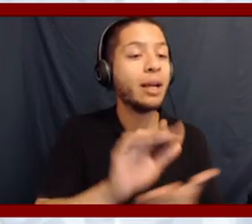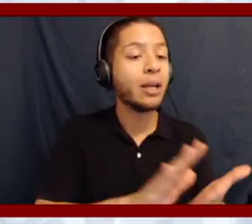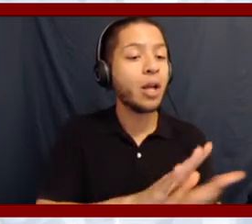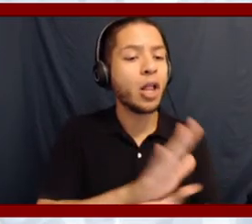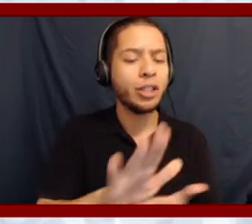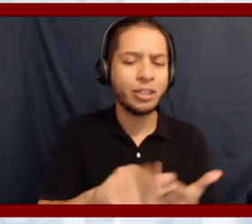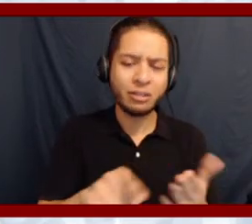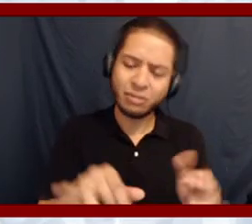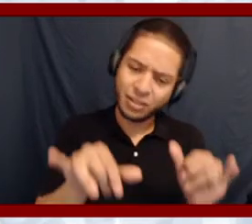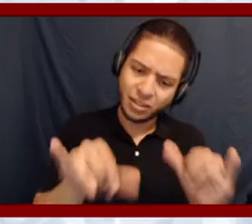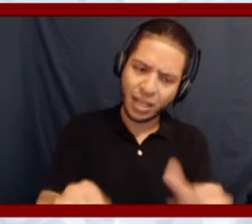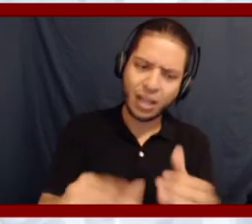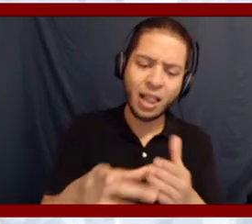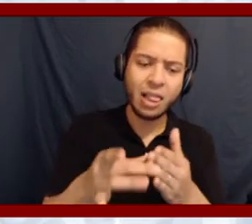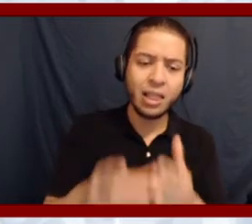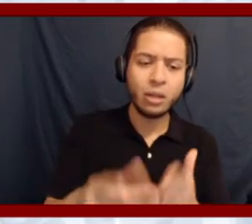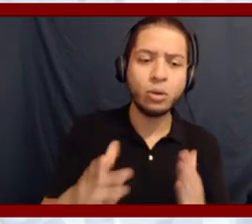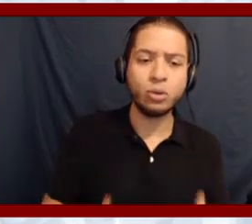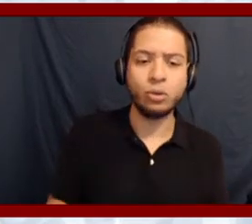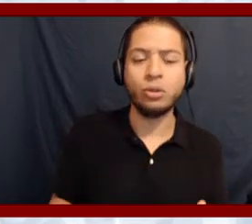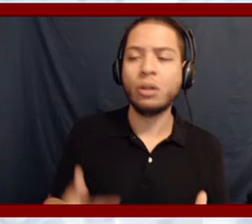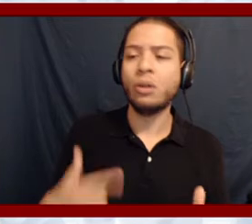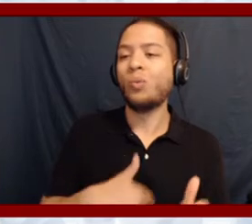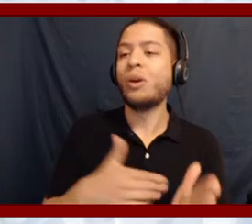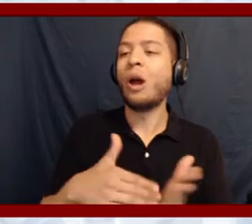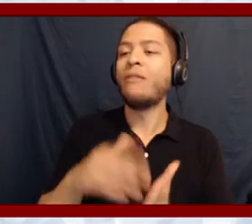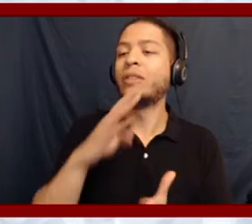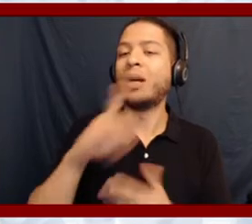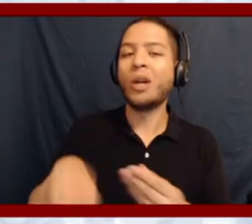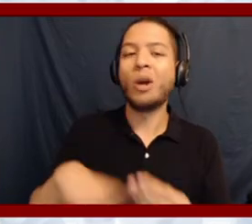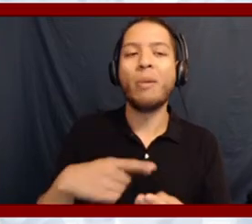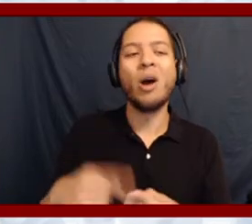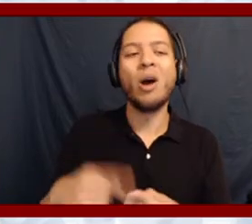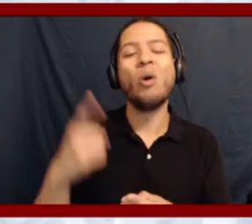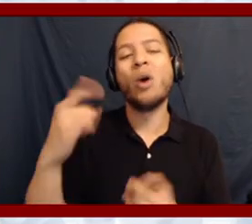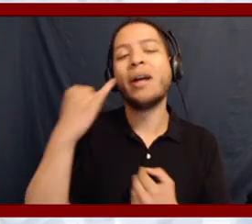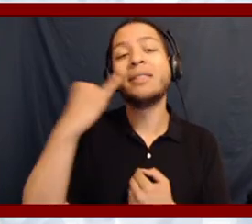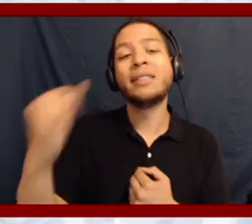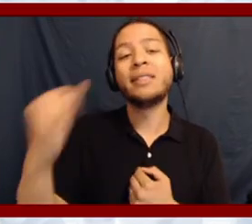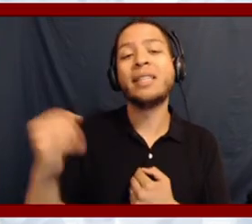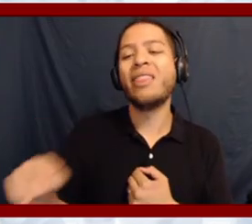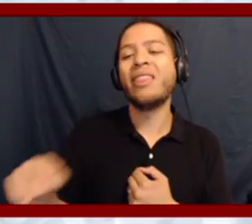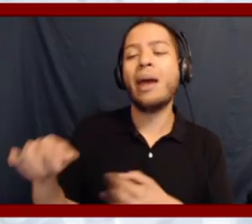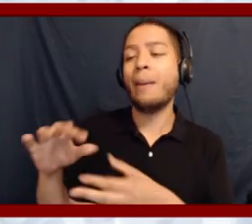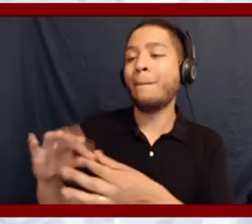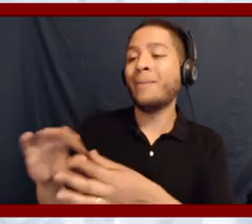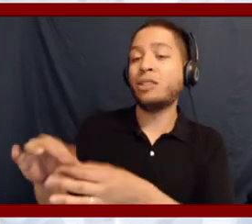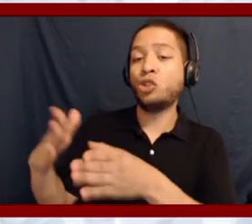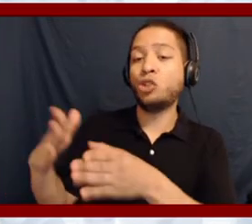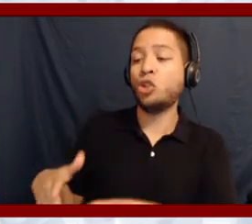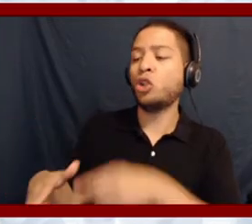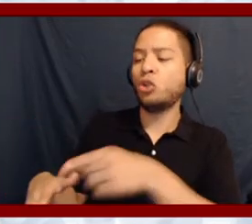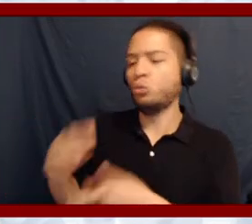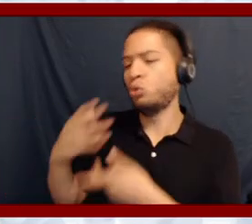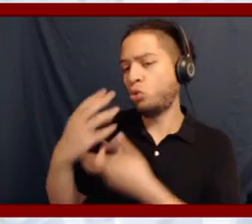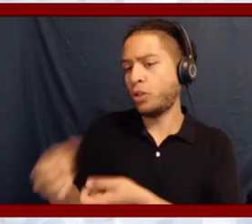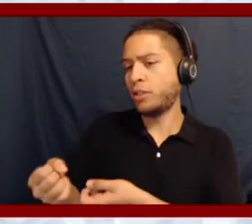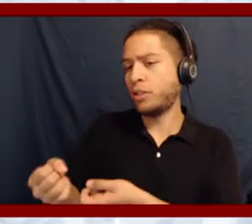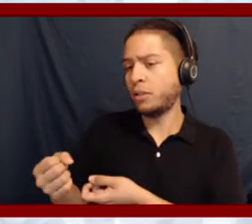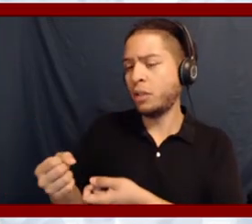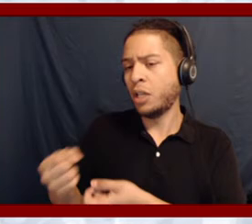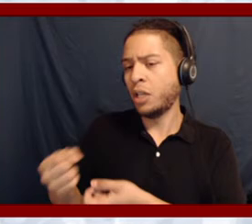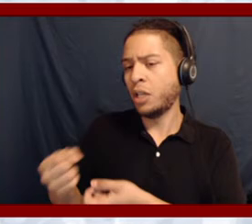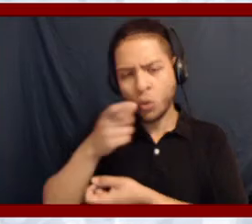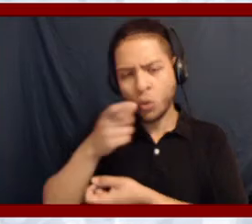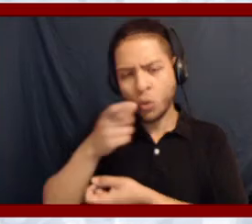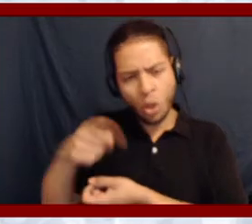we often talk about trusted messengers, and if there ever was trusted messengers, is the younger people in the community